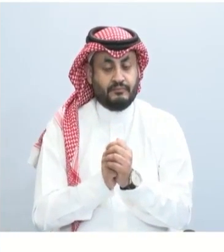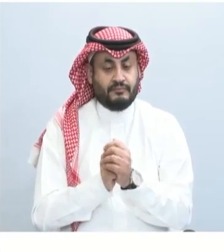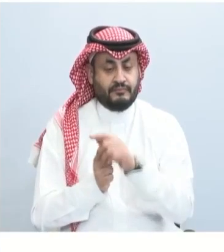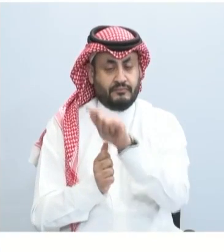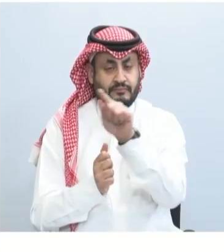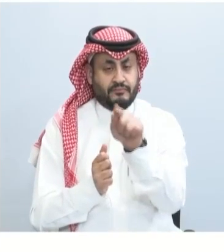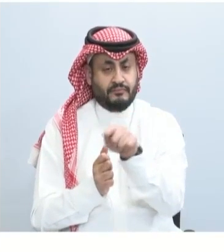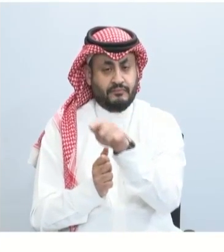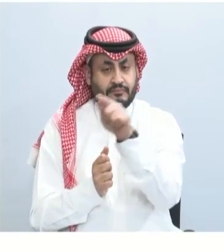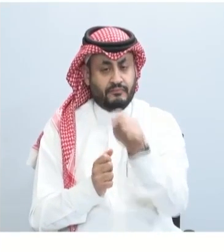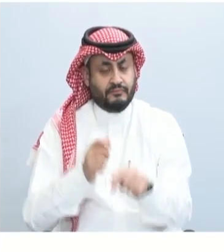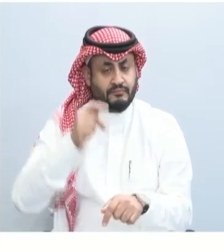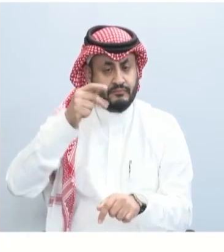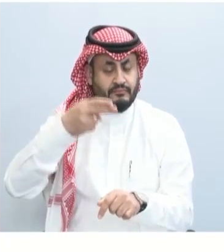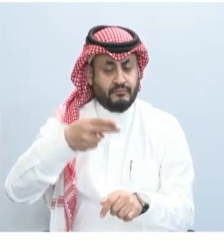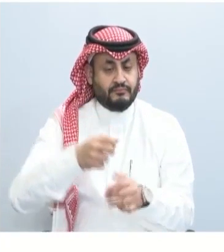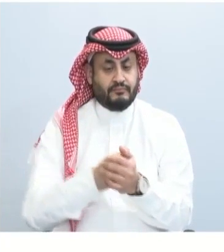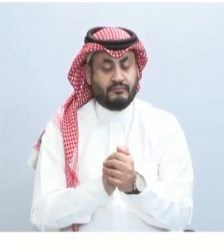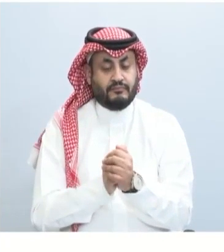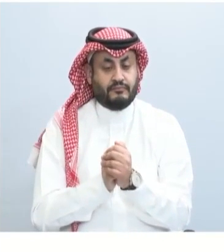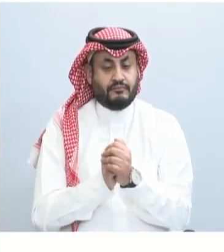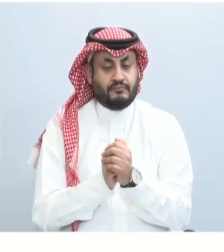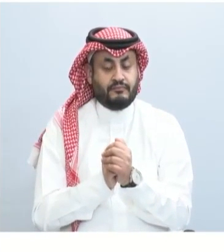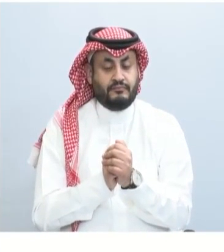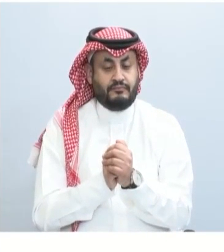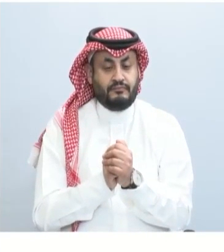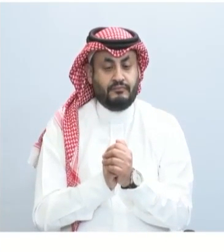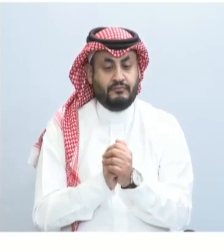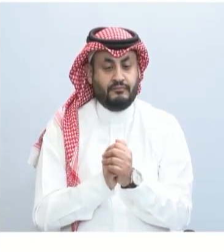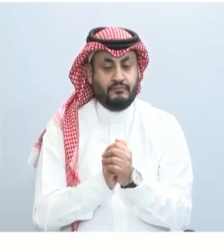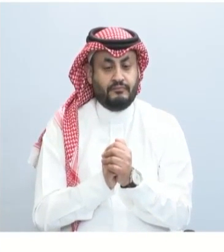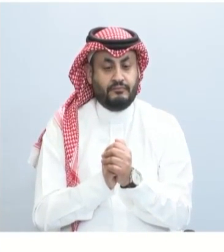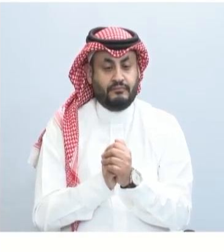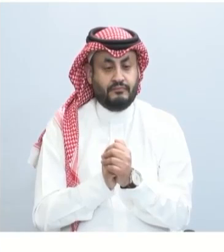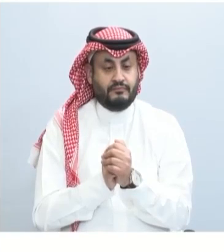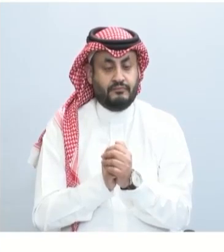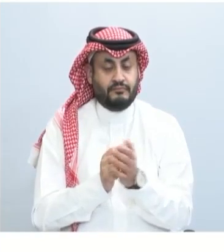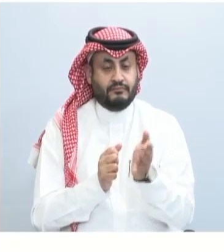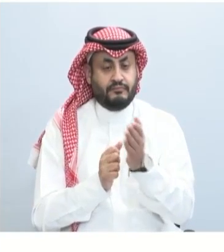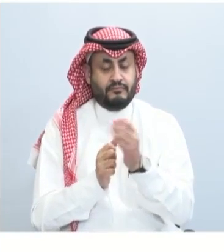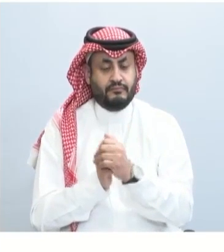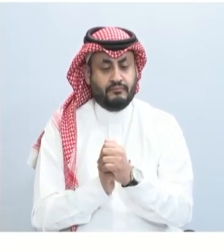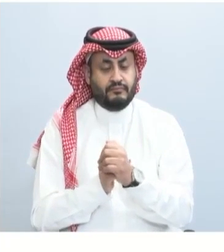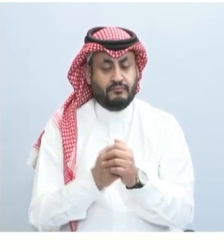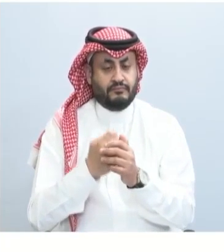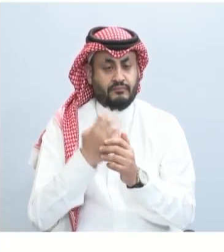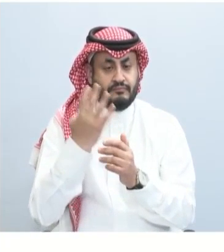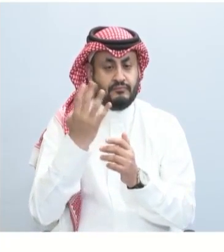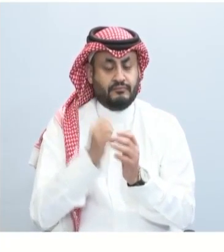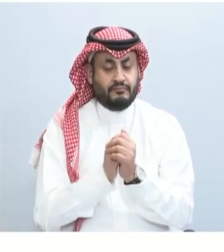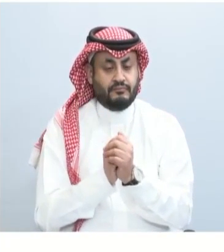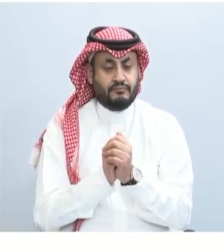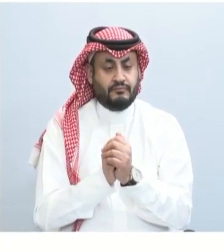here and write PH, and we'll go over there and circle the PH. Now let us move on to the last